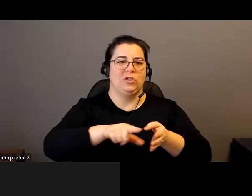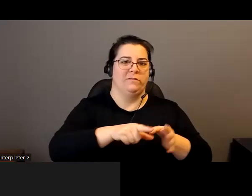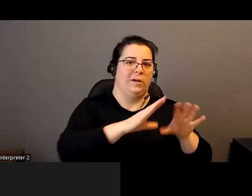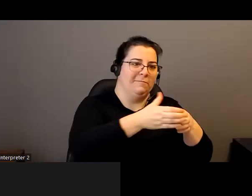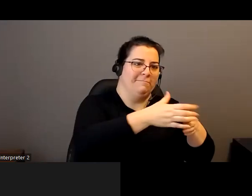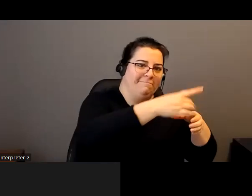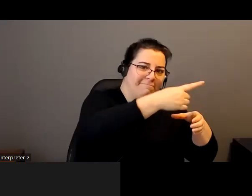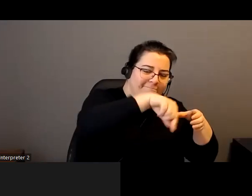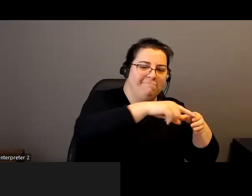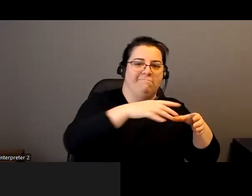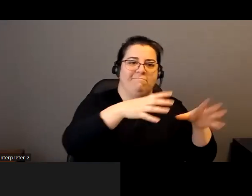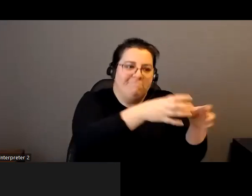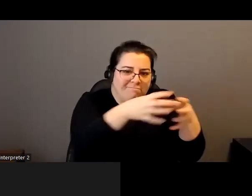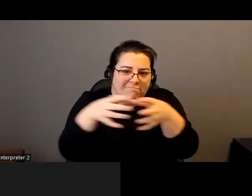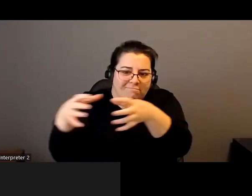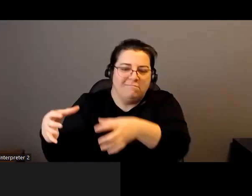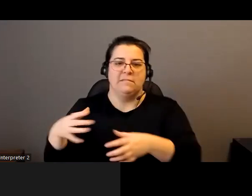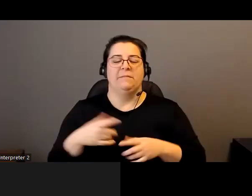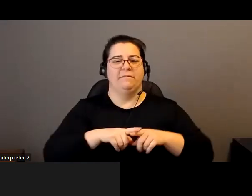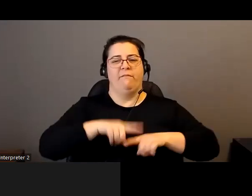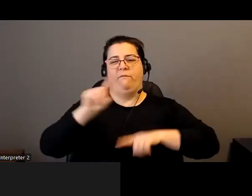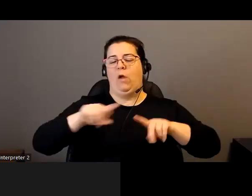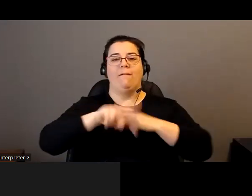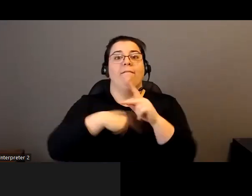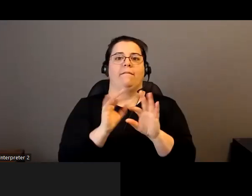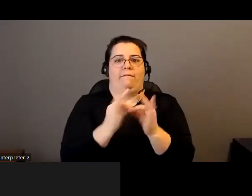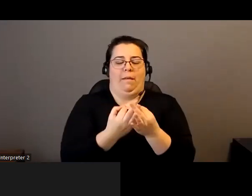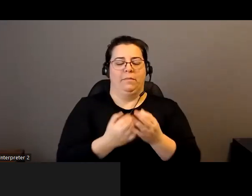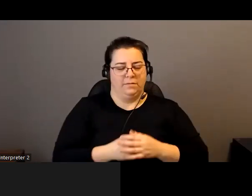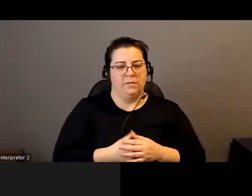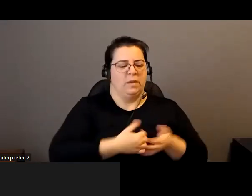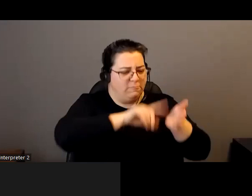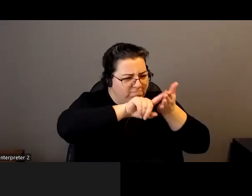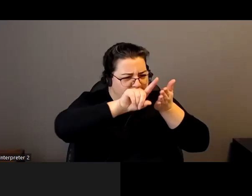at all kinds of families. As I said earlier,